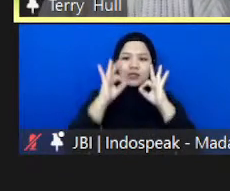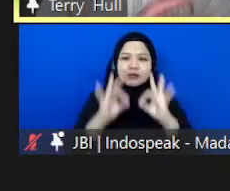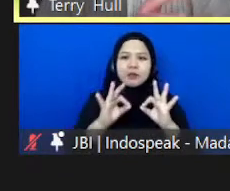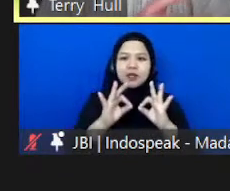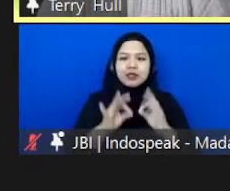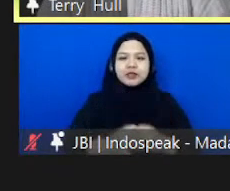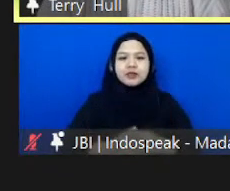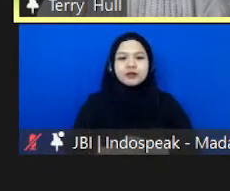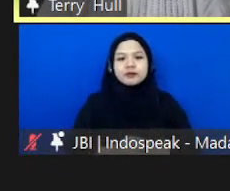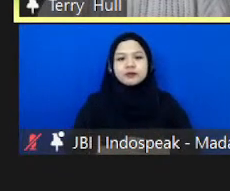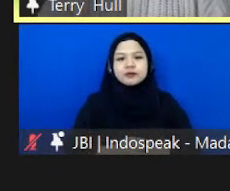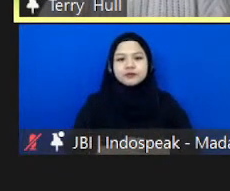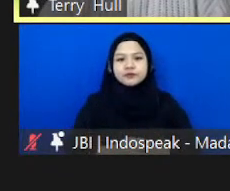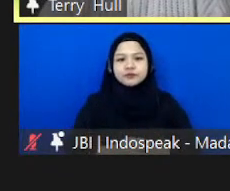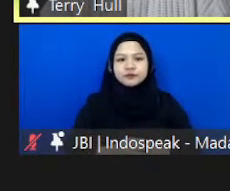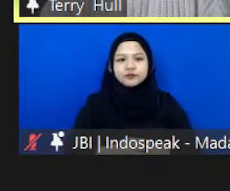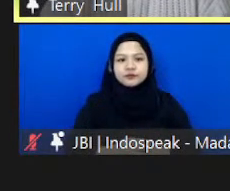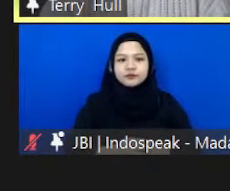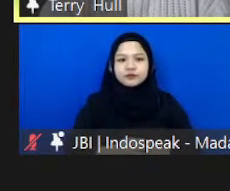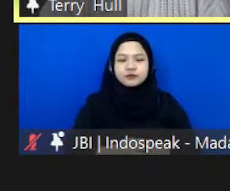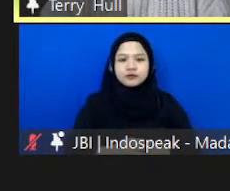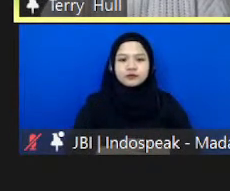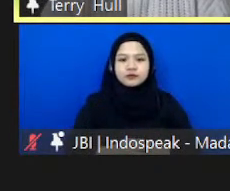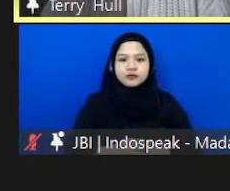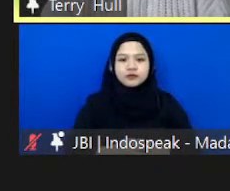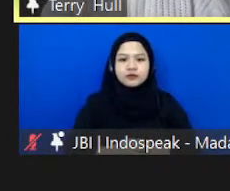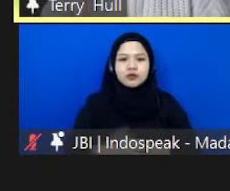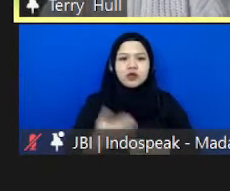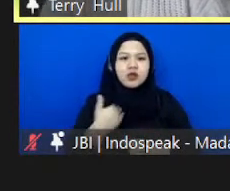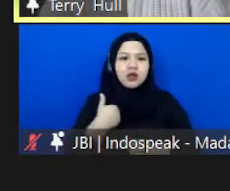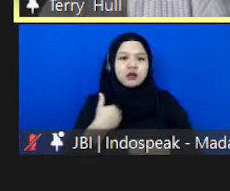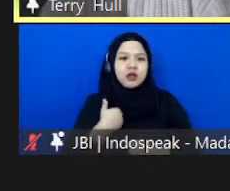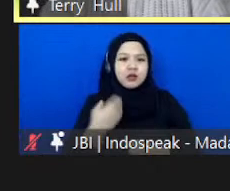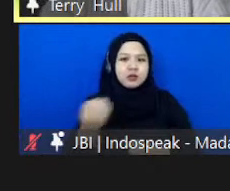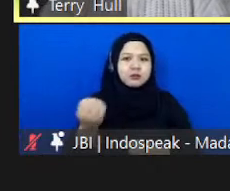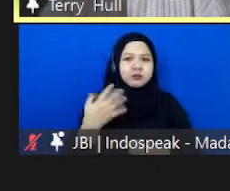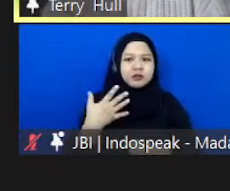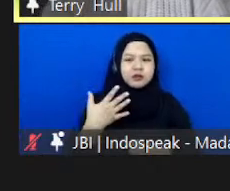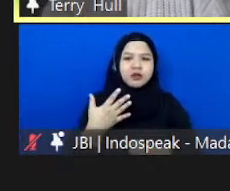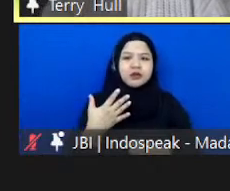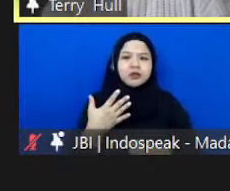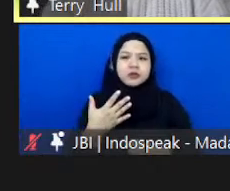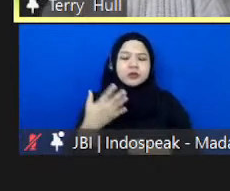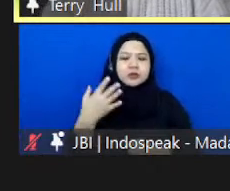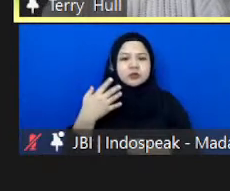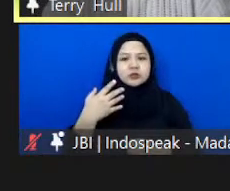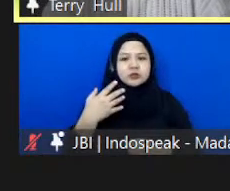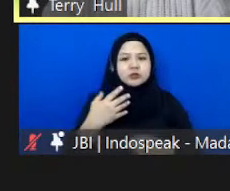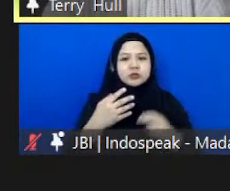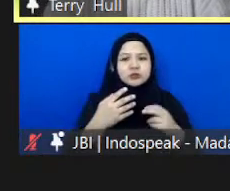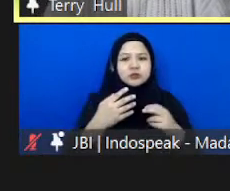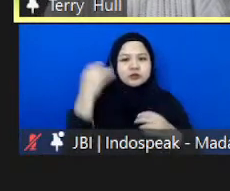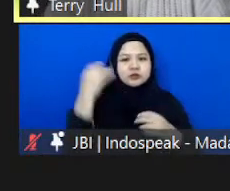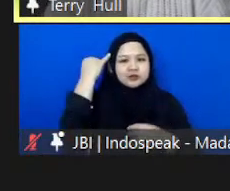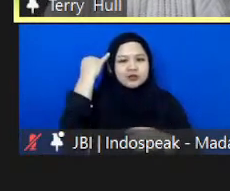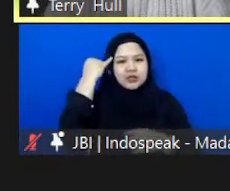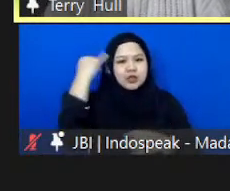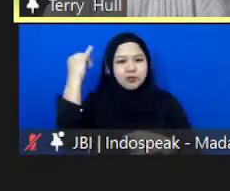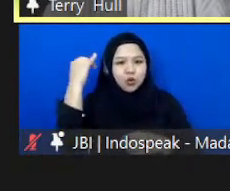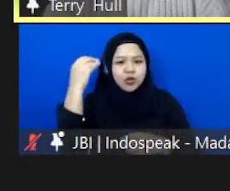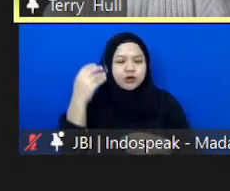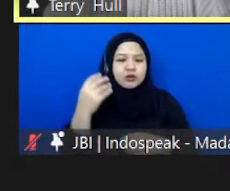that myth, we've had a rise of scientific censuses. And over the